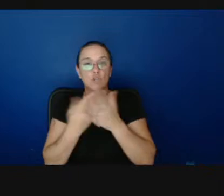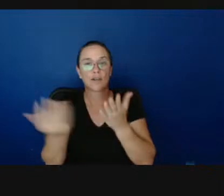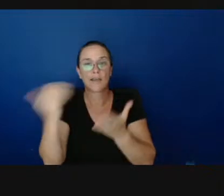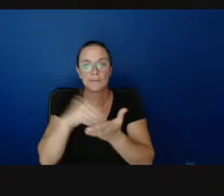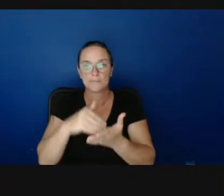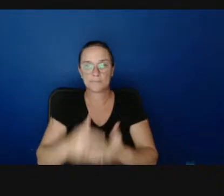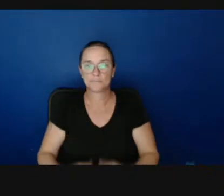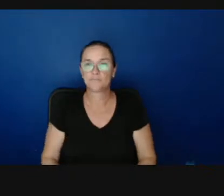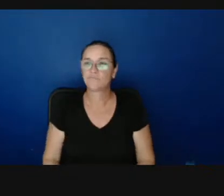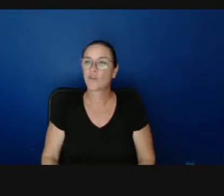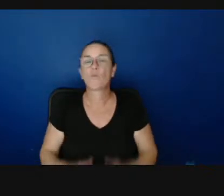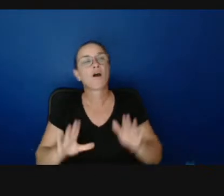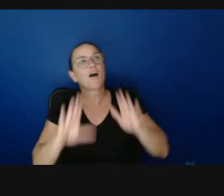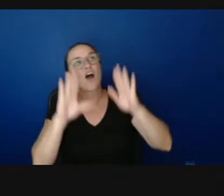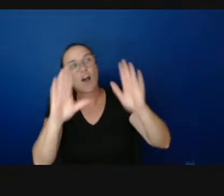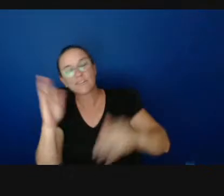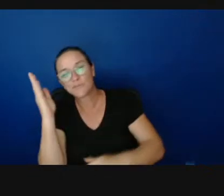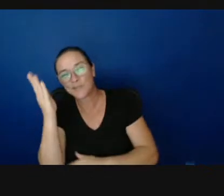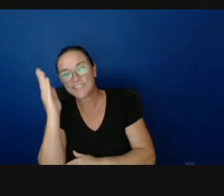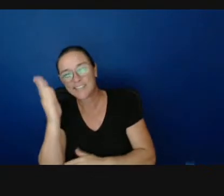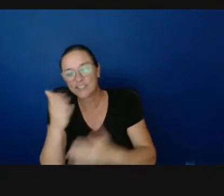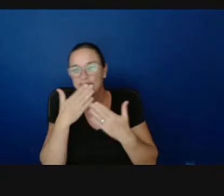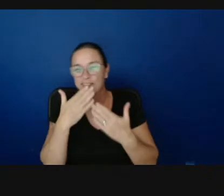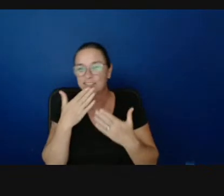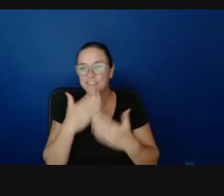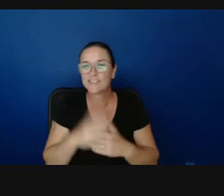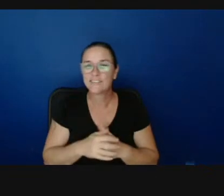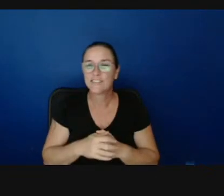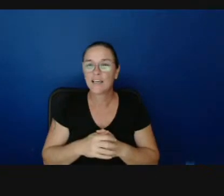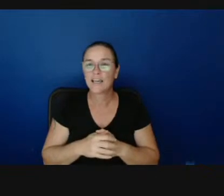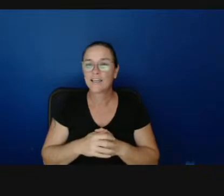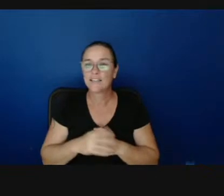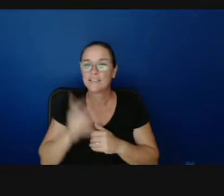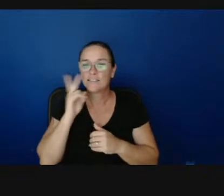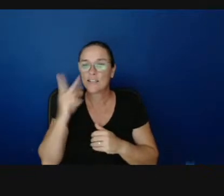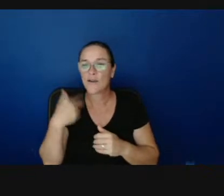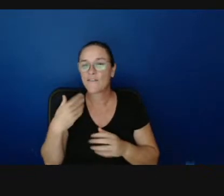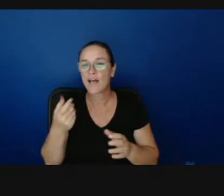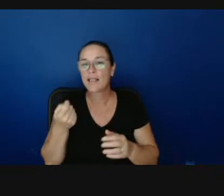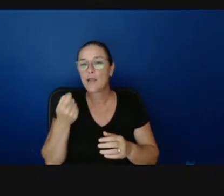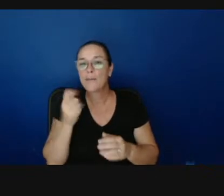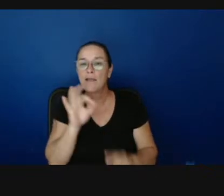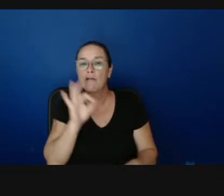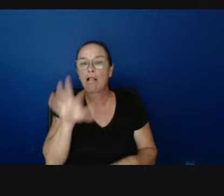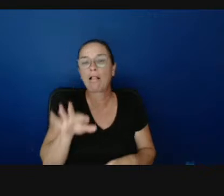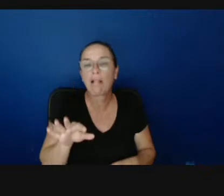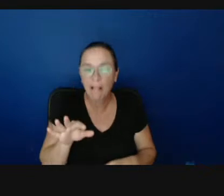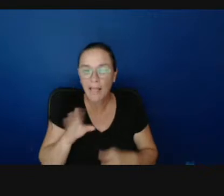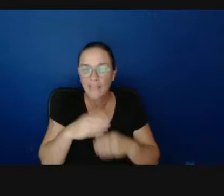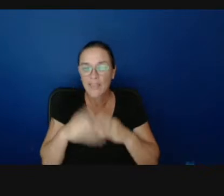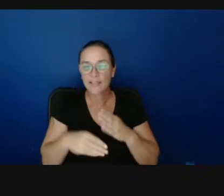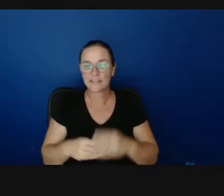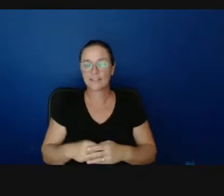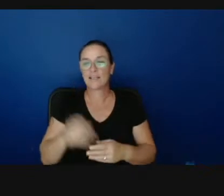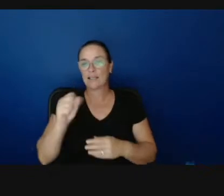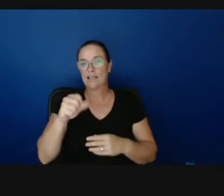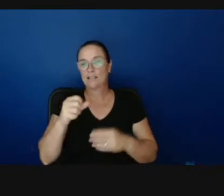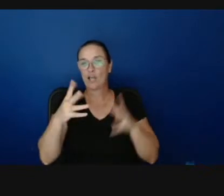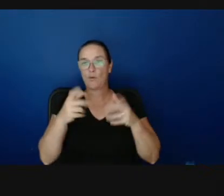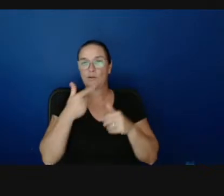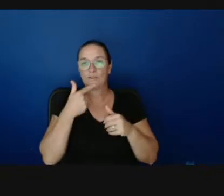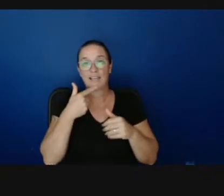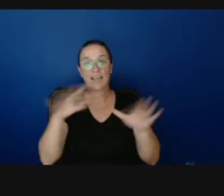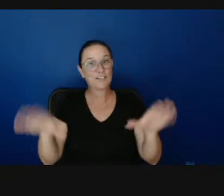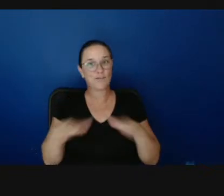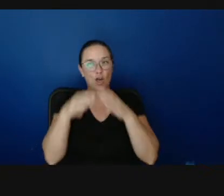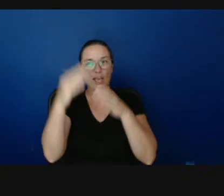awesome presentation. I see you have a little bit of something to teaser there at the end. Yeah, I just wanted to note that it's Volcano Awareness